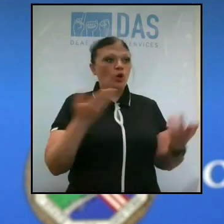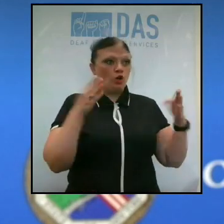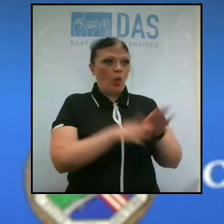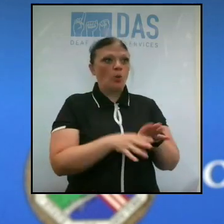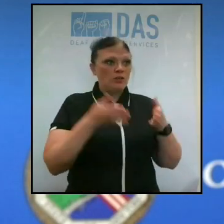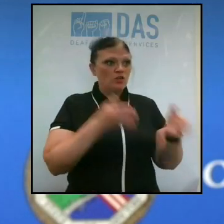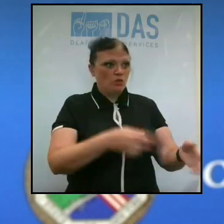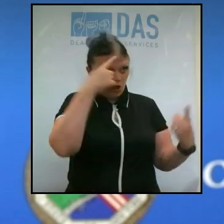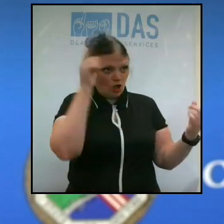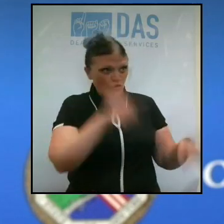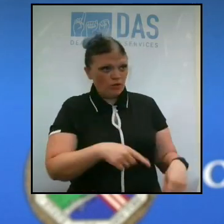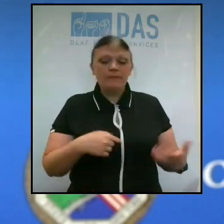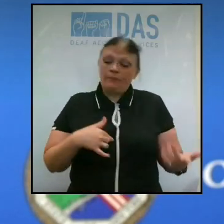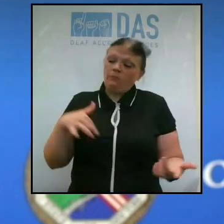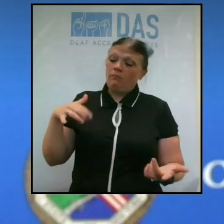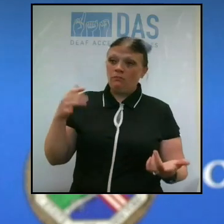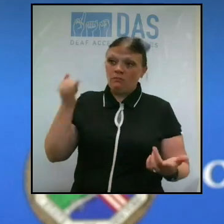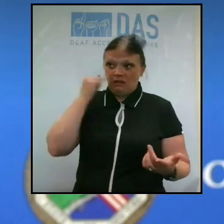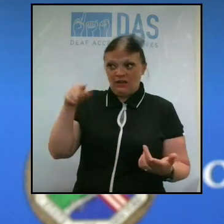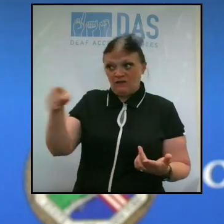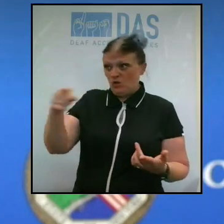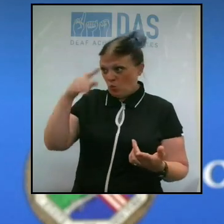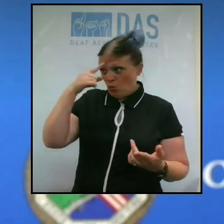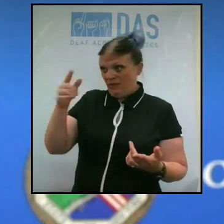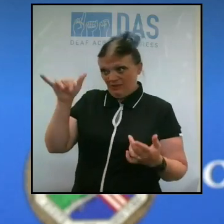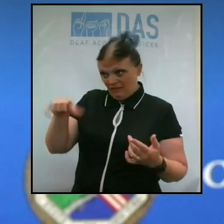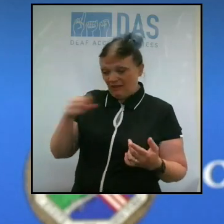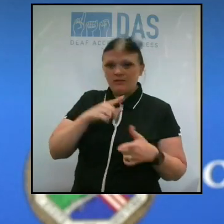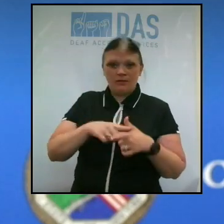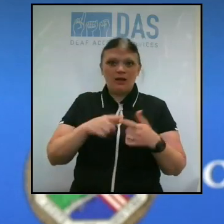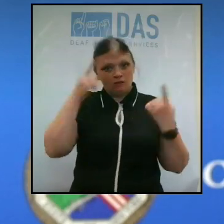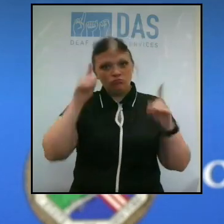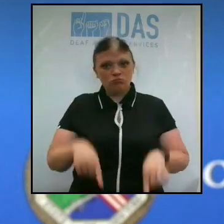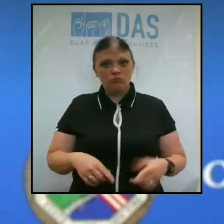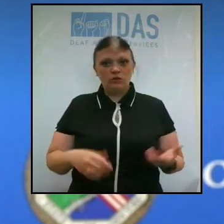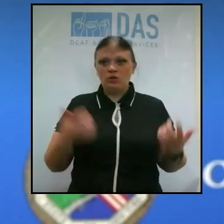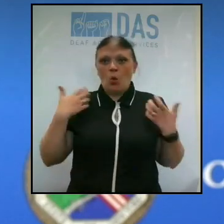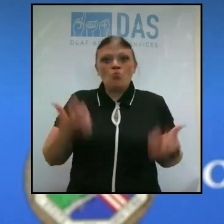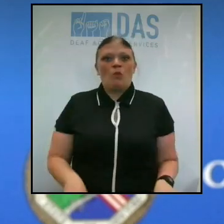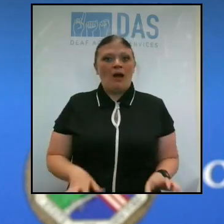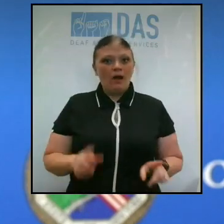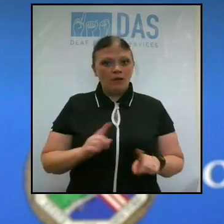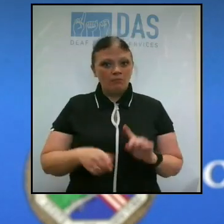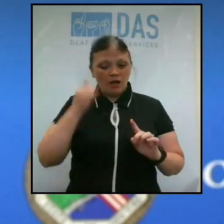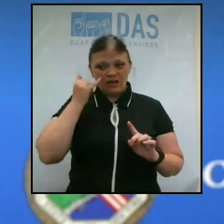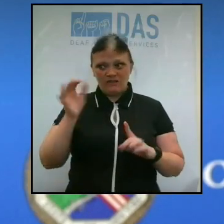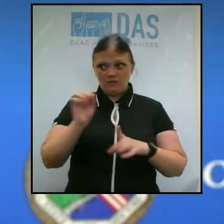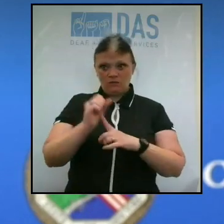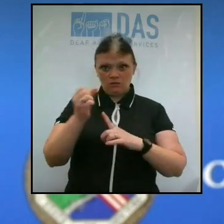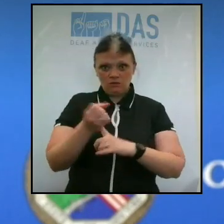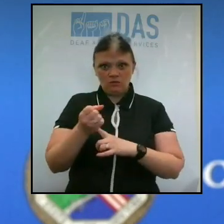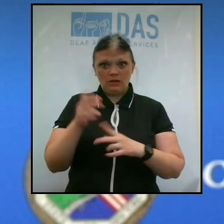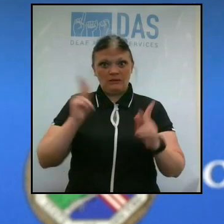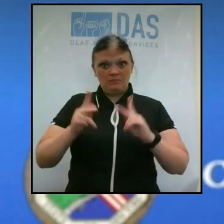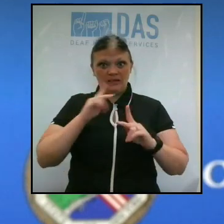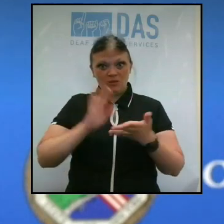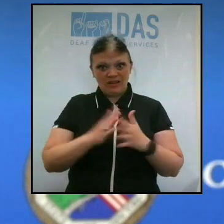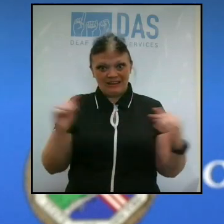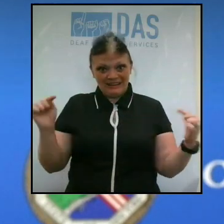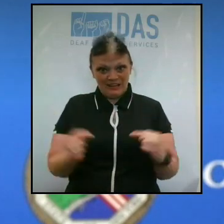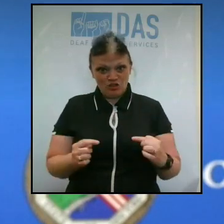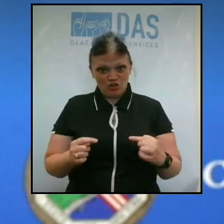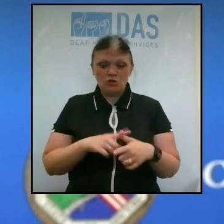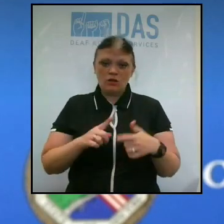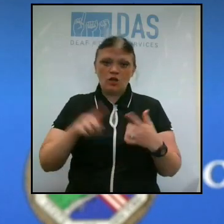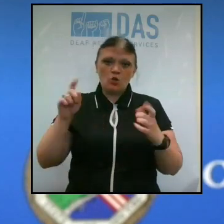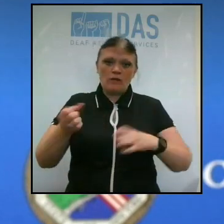Trail. Do you agree with us? And the answer was, if that's what you think you should do, yes. We don't want to do it, but if there are conditions in which people are getting injured, we have